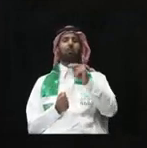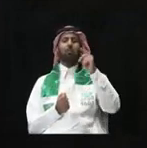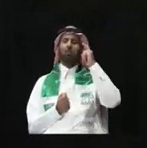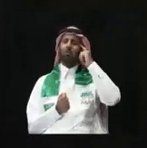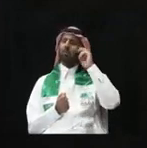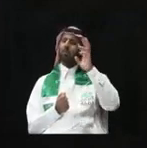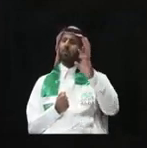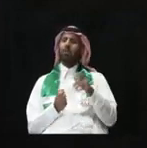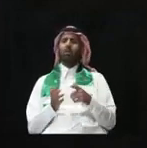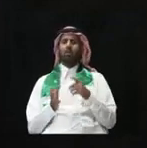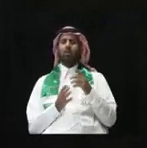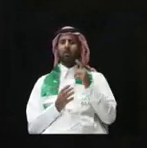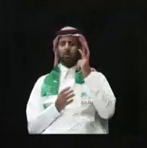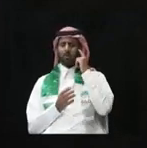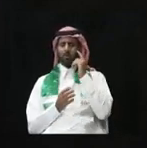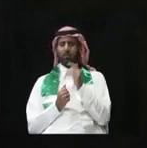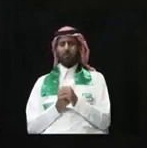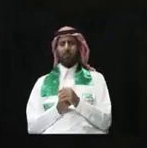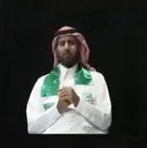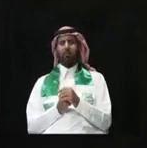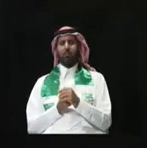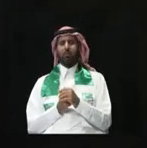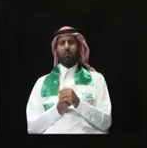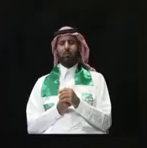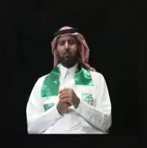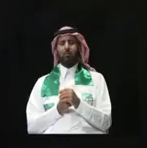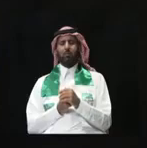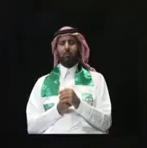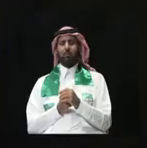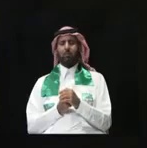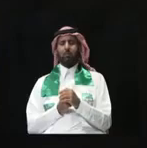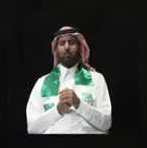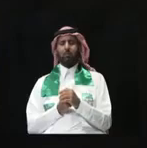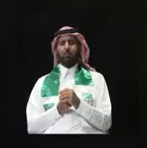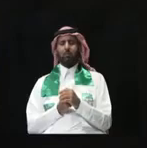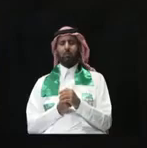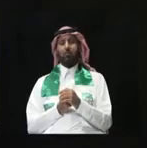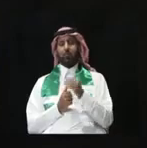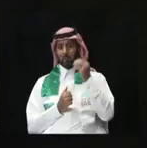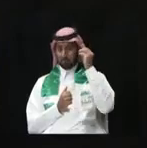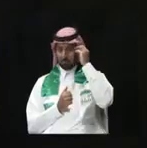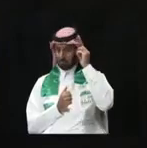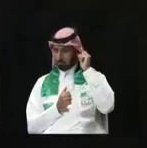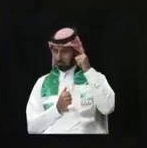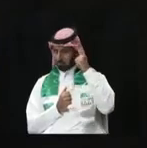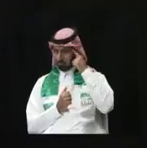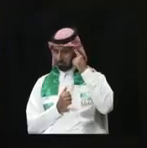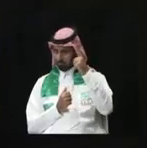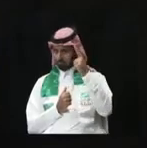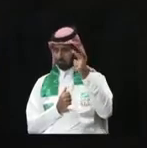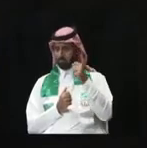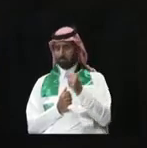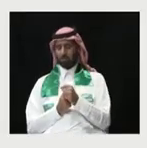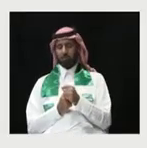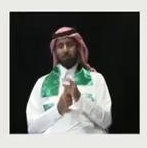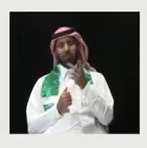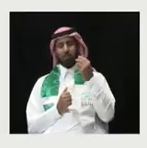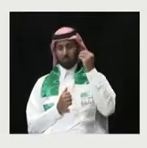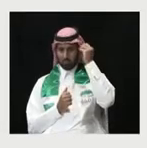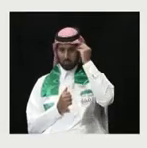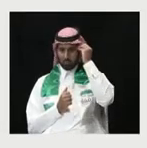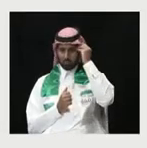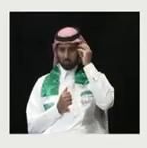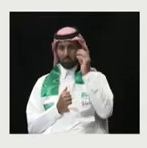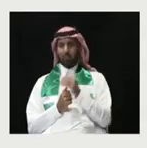which is, let's say, thousands of years ago. Okay? So you can come up with whatever the idea is. I